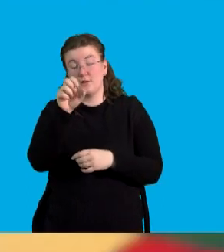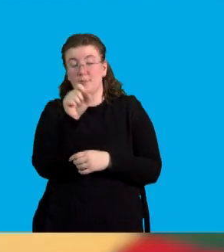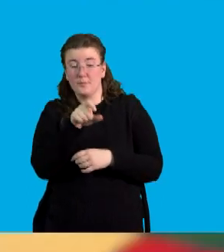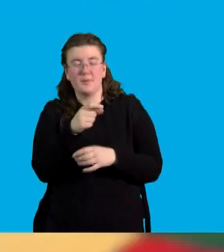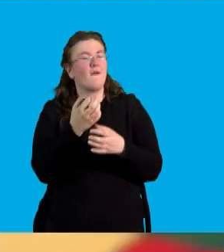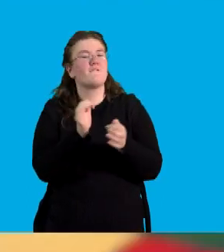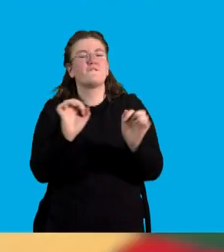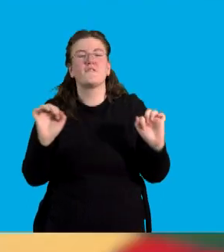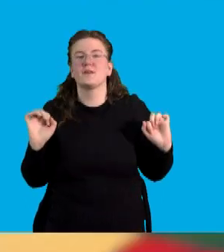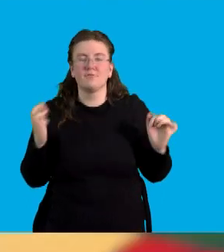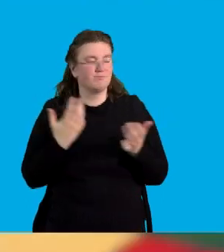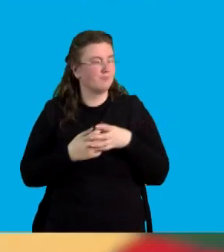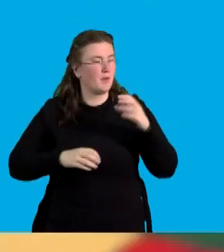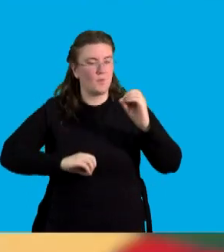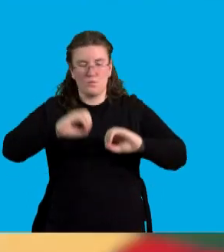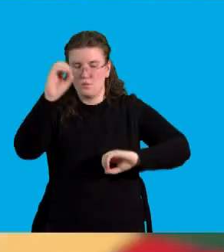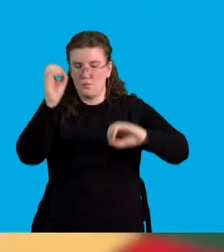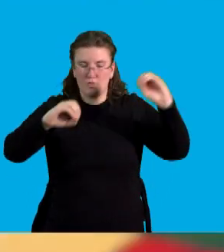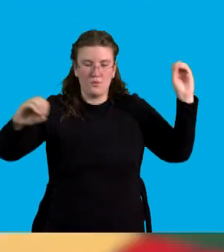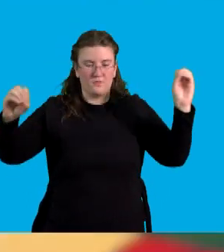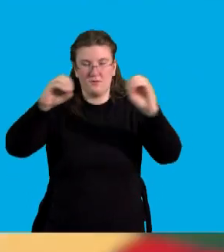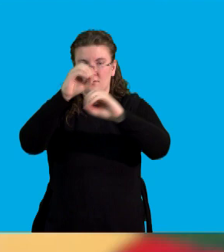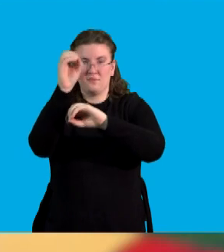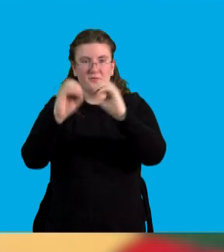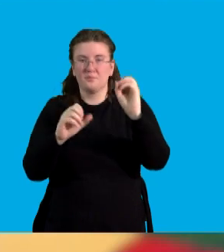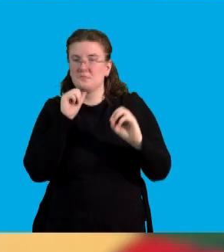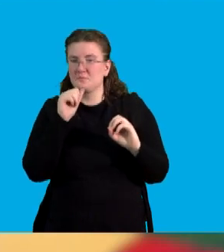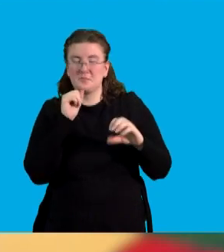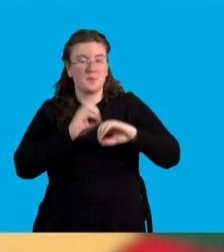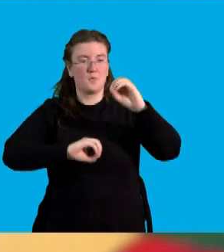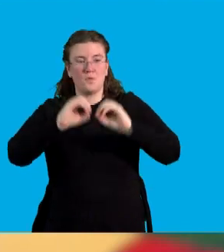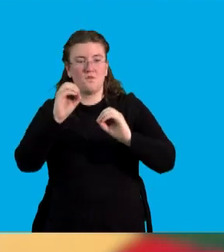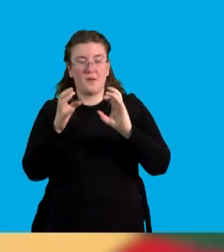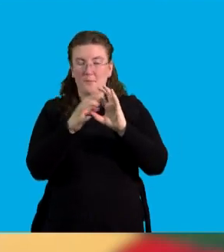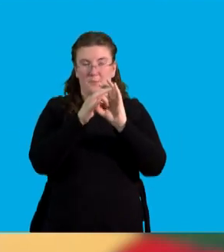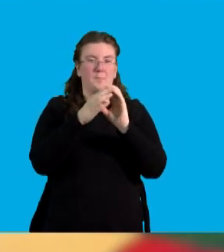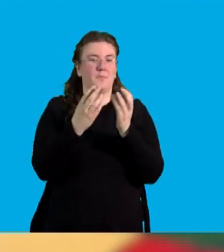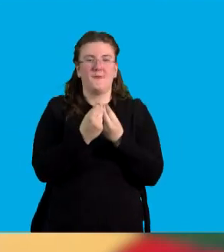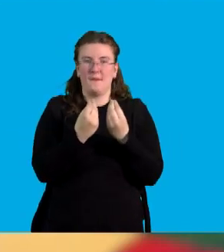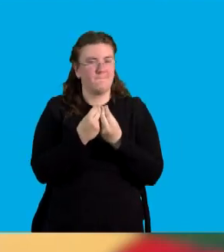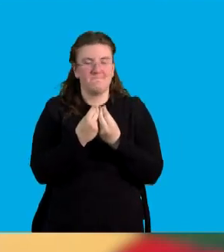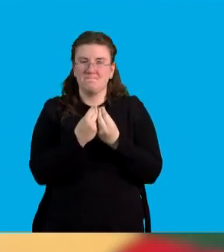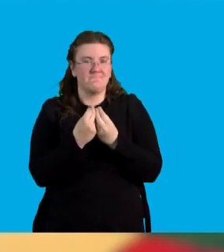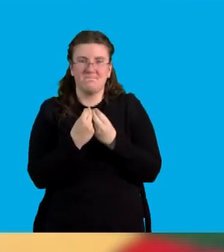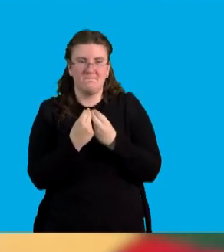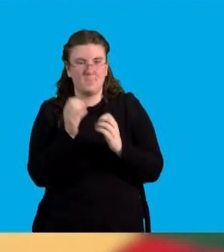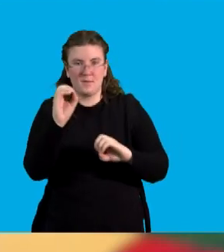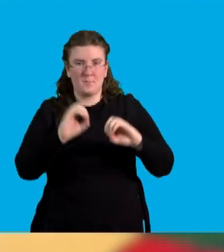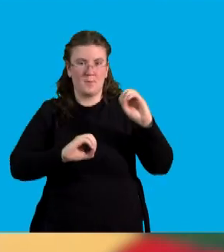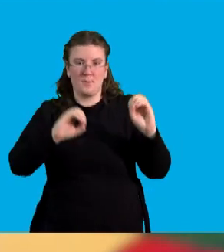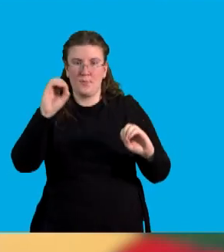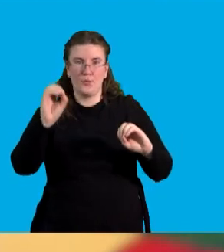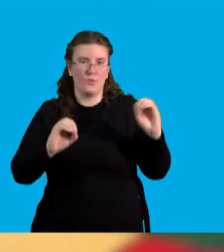are saying that they are delocalized. They are free to move wherever and however they want. They are not bound to anything in that outer